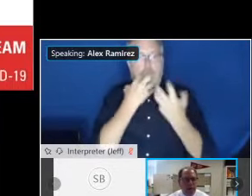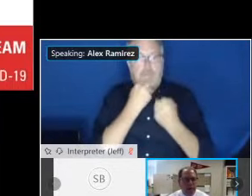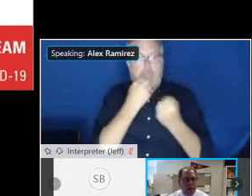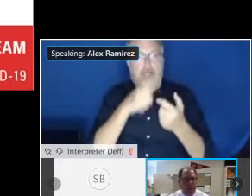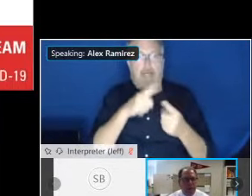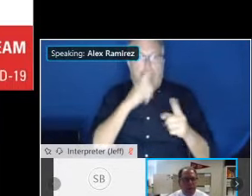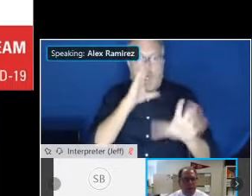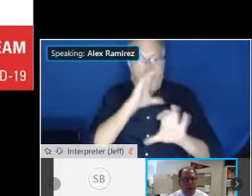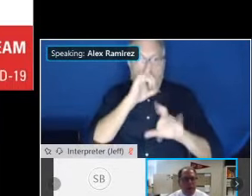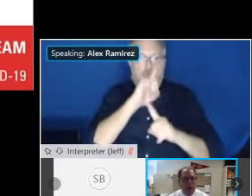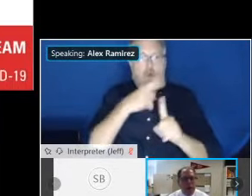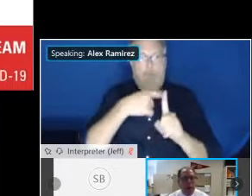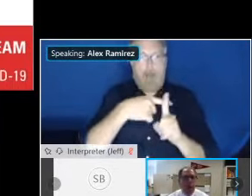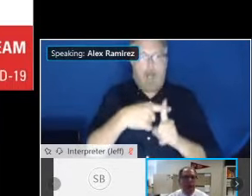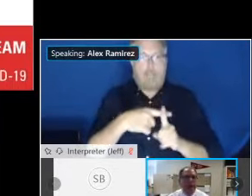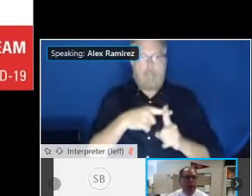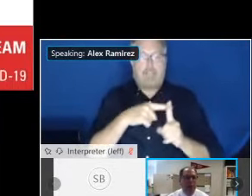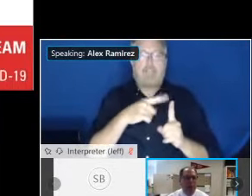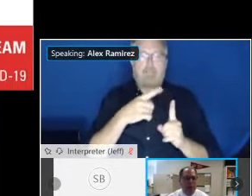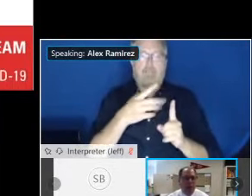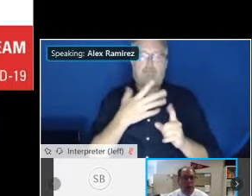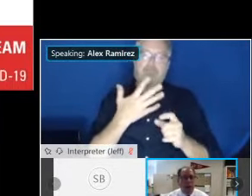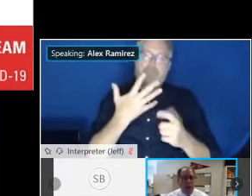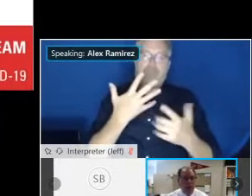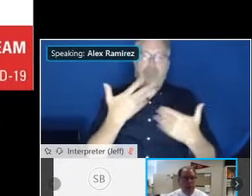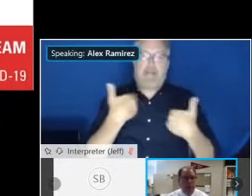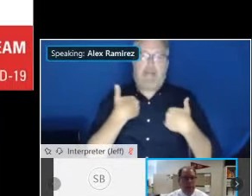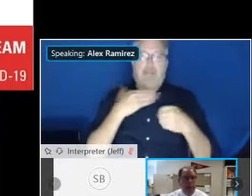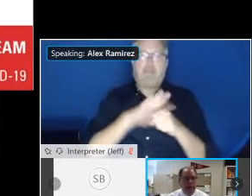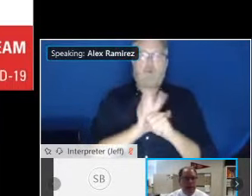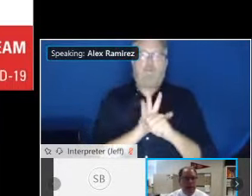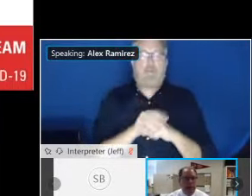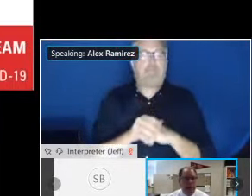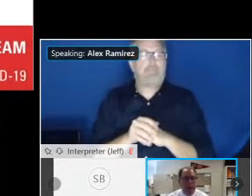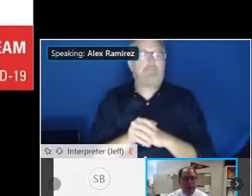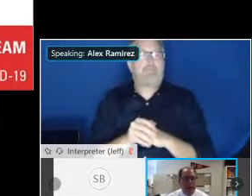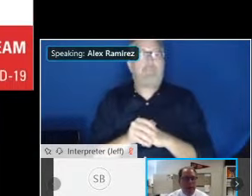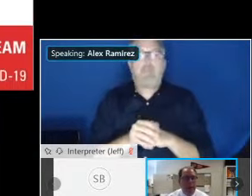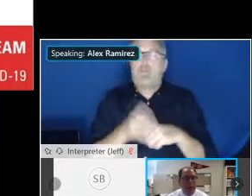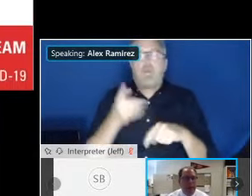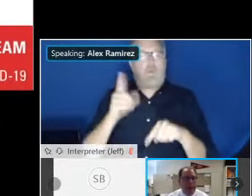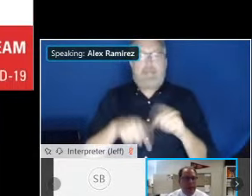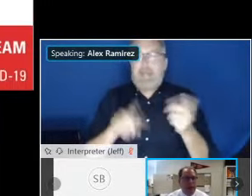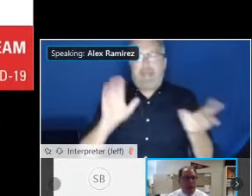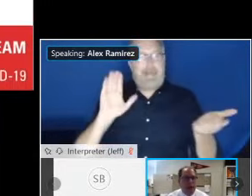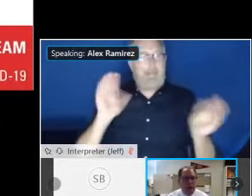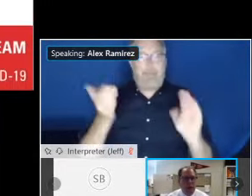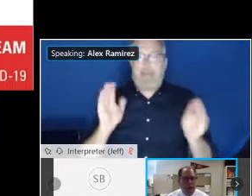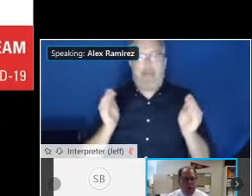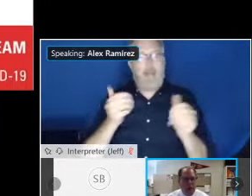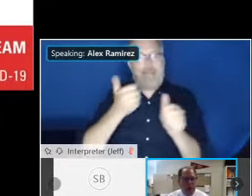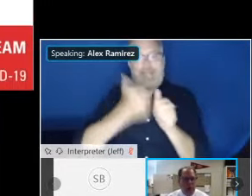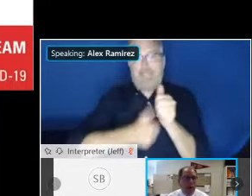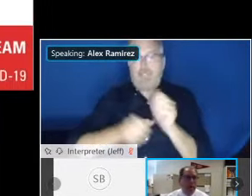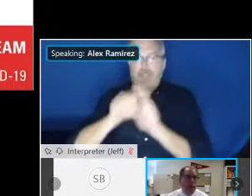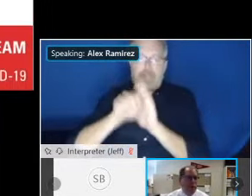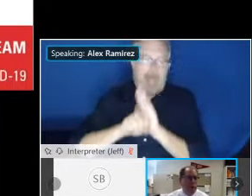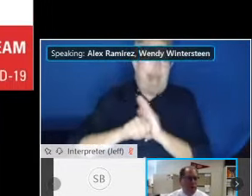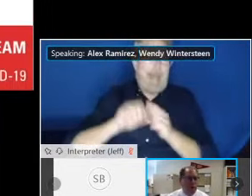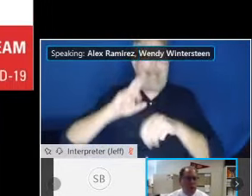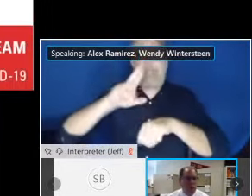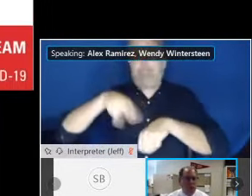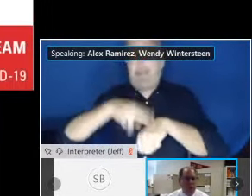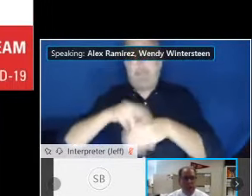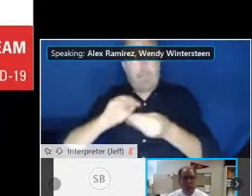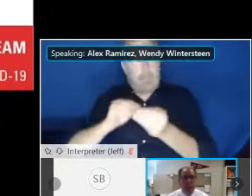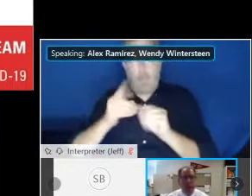those positives. So we really can't compare our numbers of positivity to any state or national numbers or even